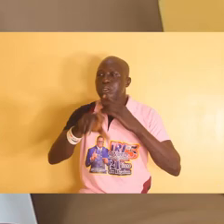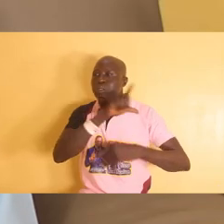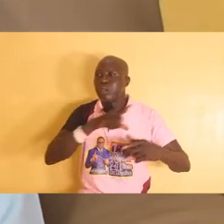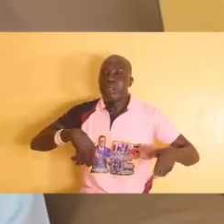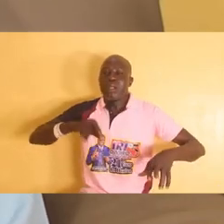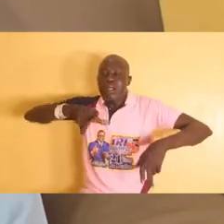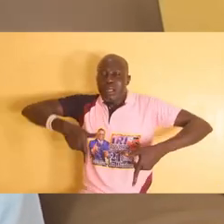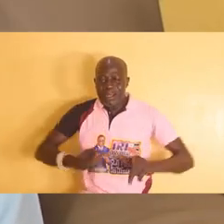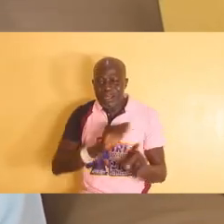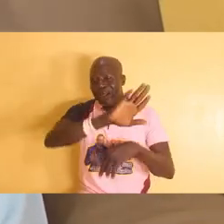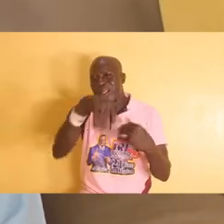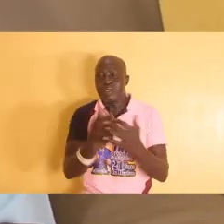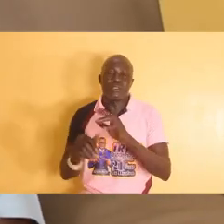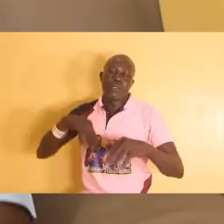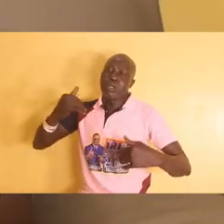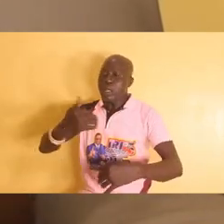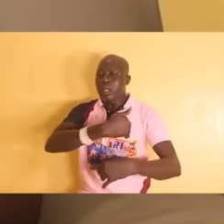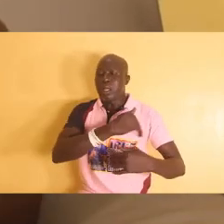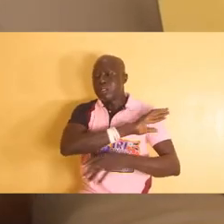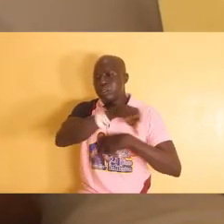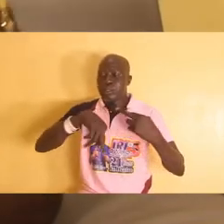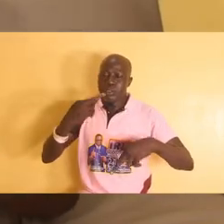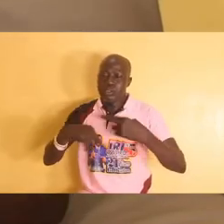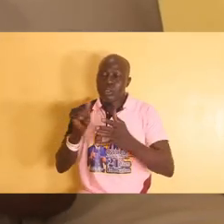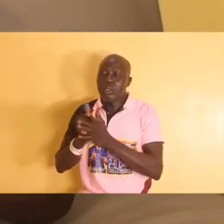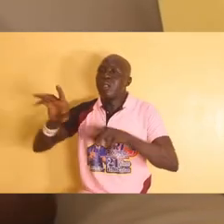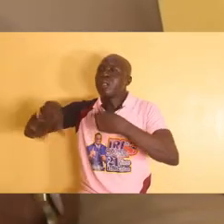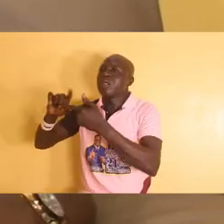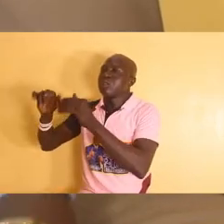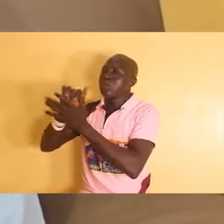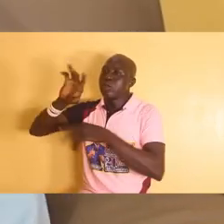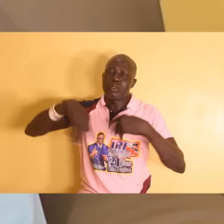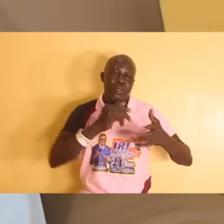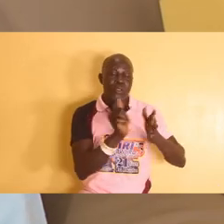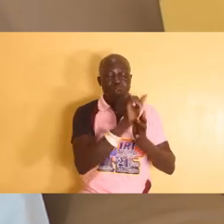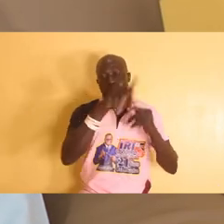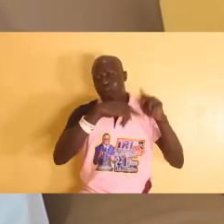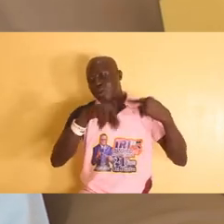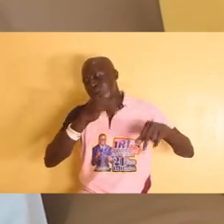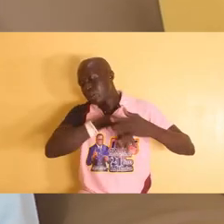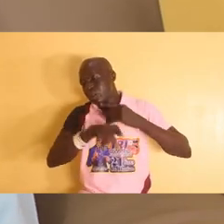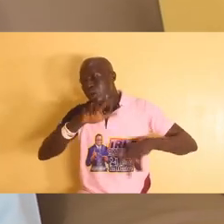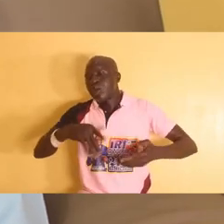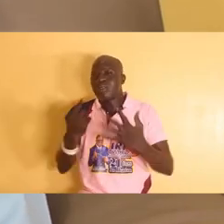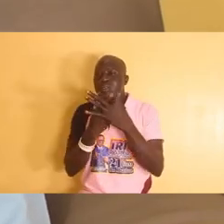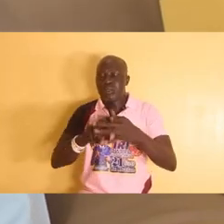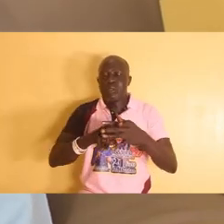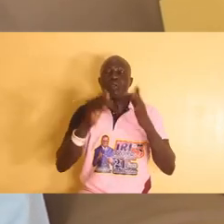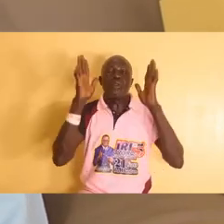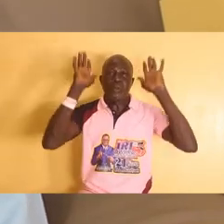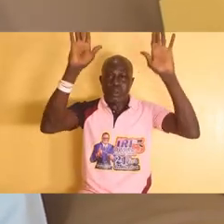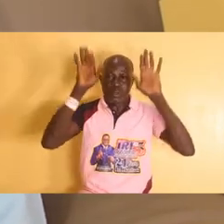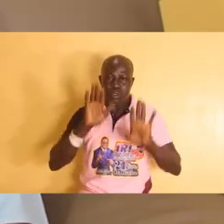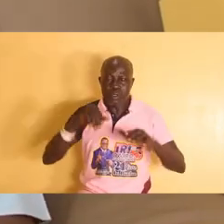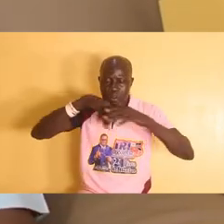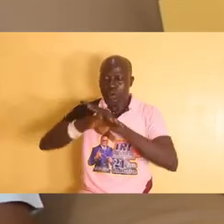Let your heart rejoice in the Lord. Let your heart rejoice in the Lord. Let your heart rejoice in the Lord. But I see my beggar begin to exalt